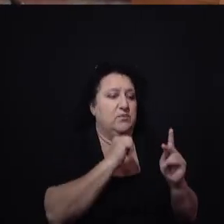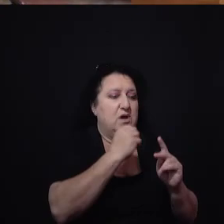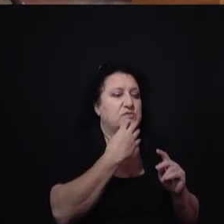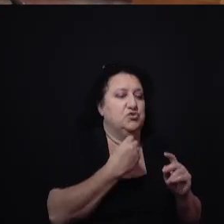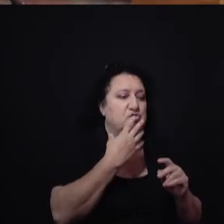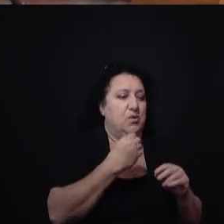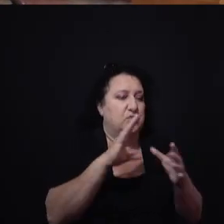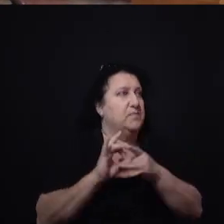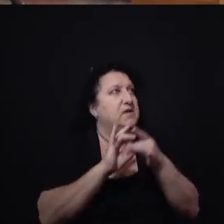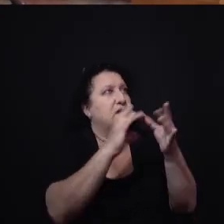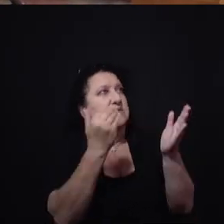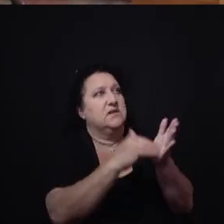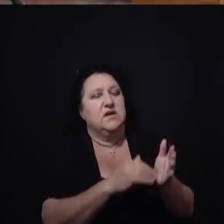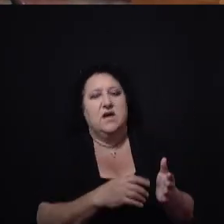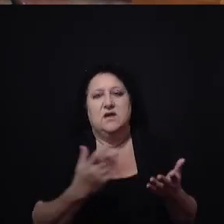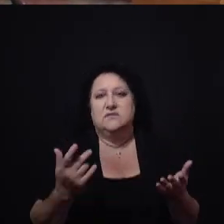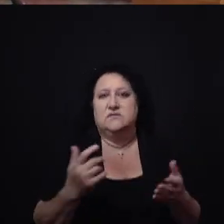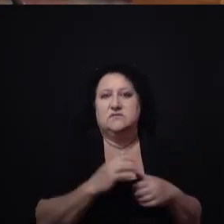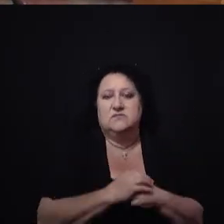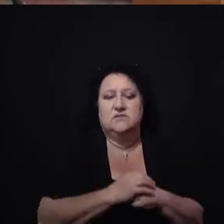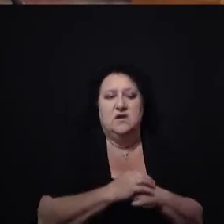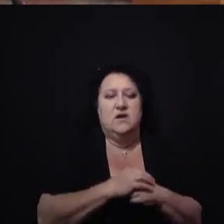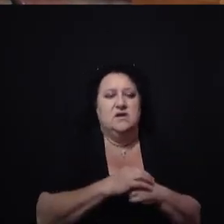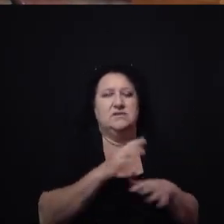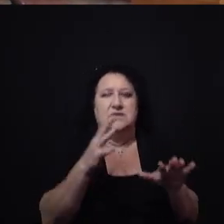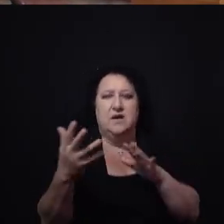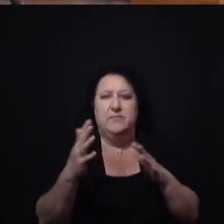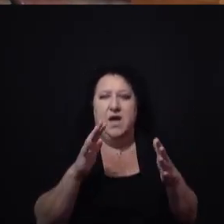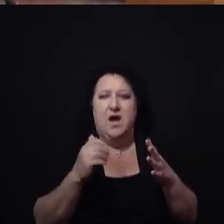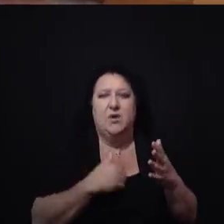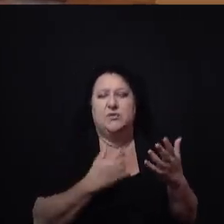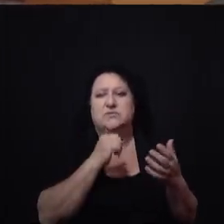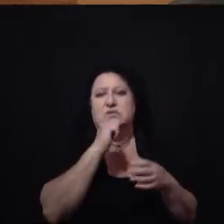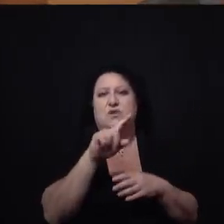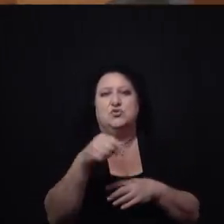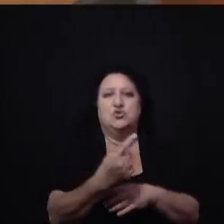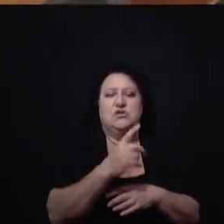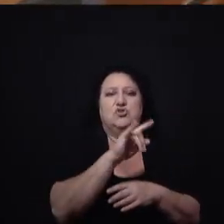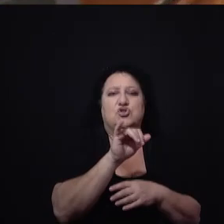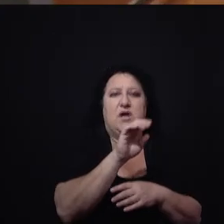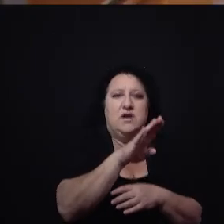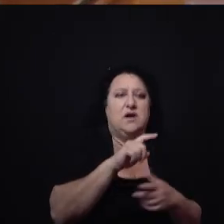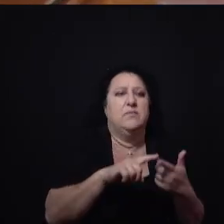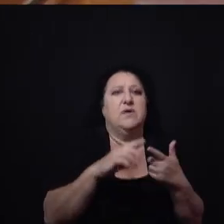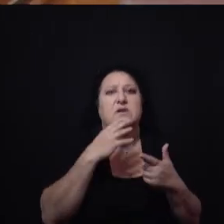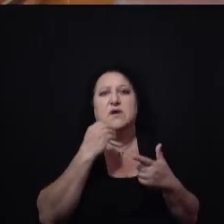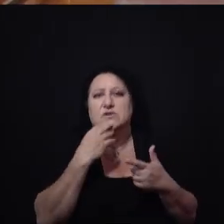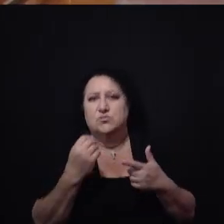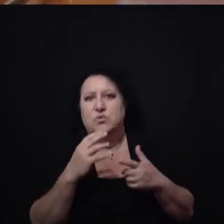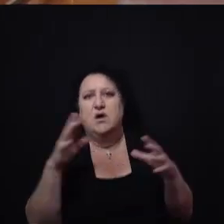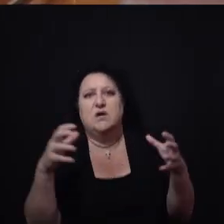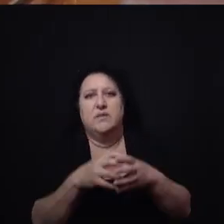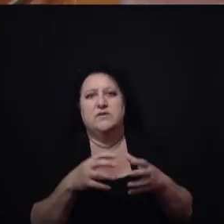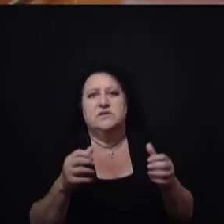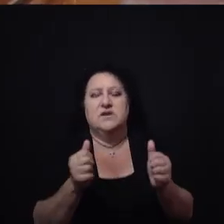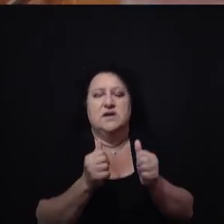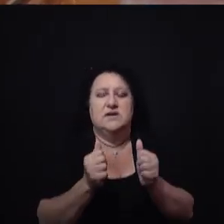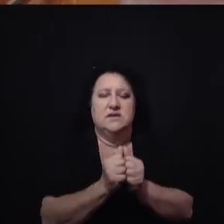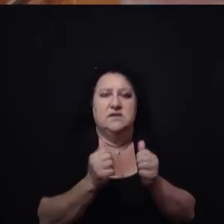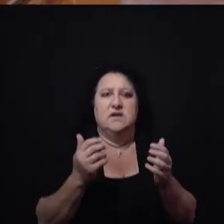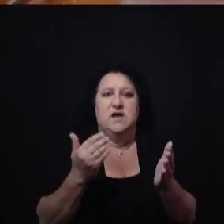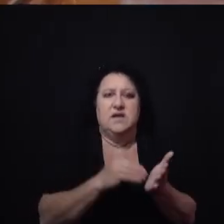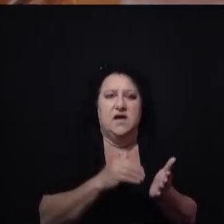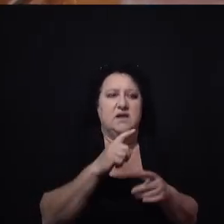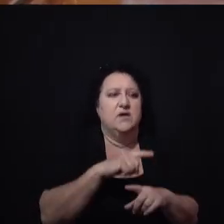way, somehow, it wasn't just about regathering Jacob, regathering Israel. It was now about how do all the peoples, all the nations of the